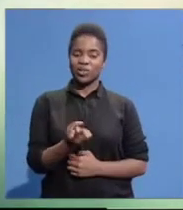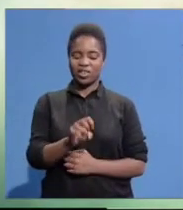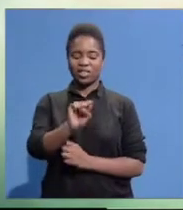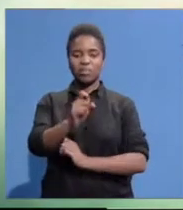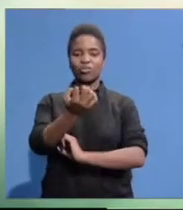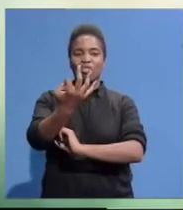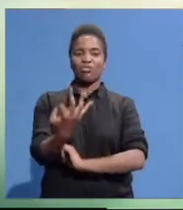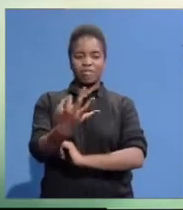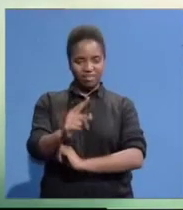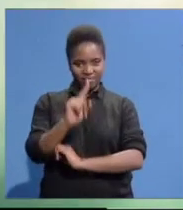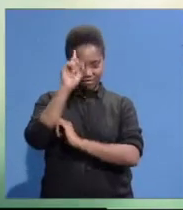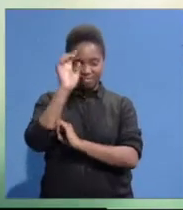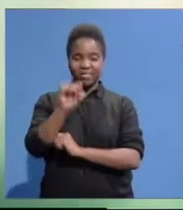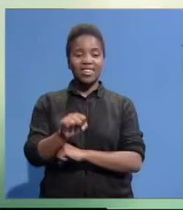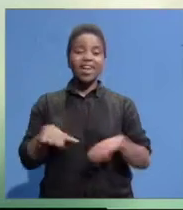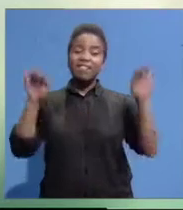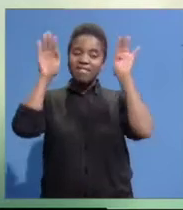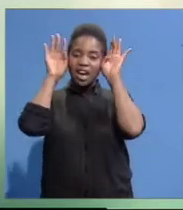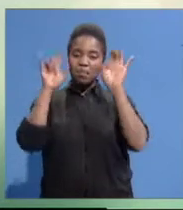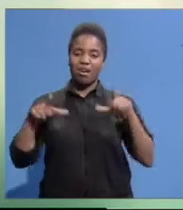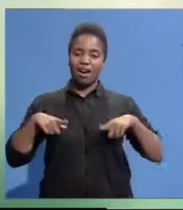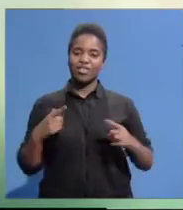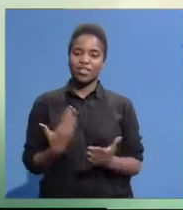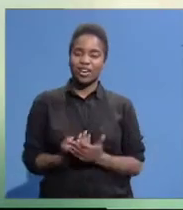www.twitter.com/SABC3 Madiba. Facebook, also